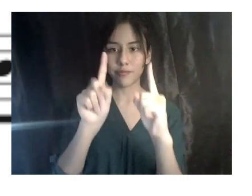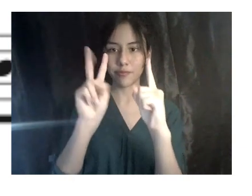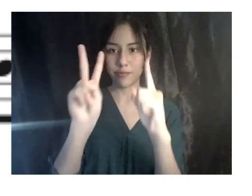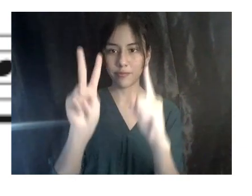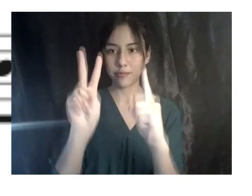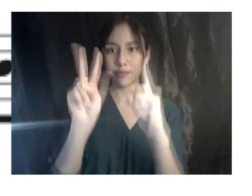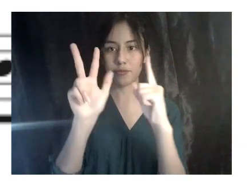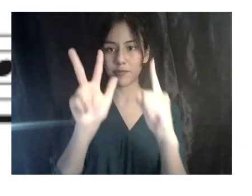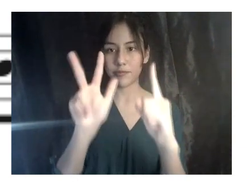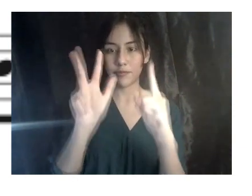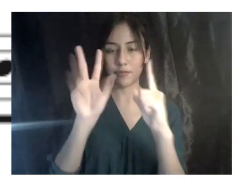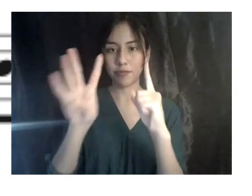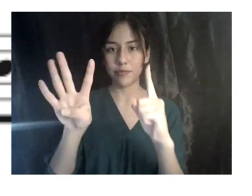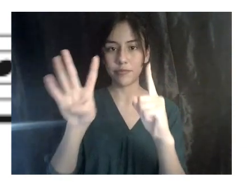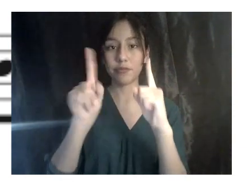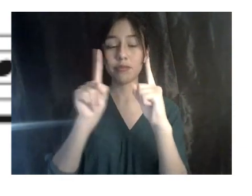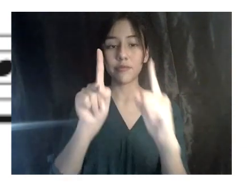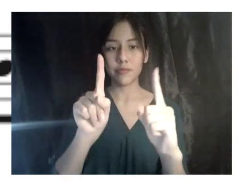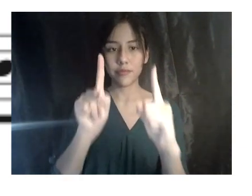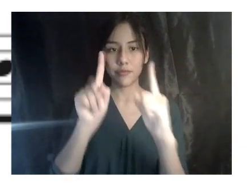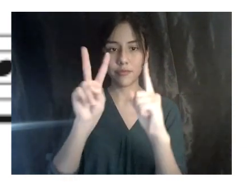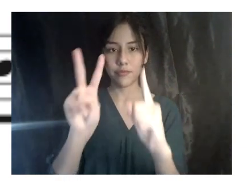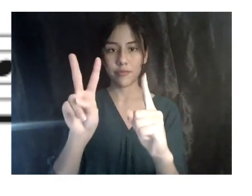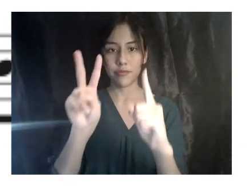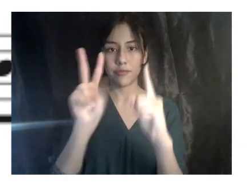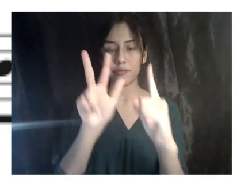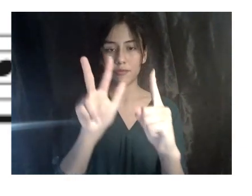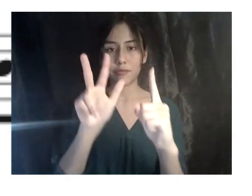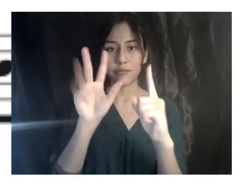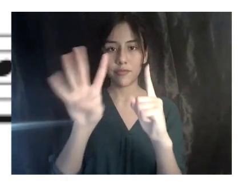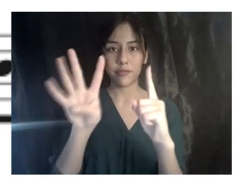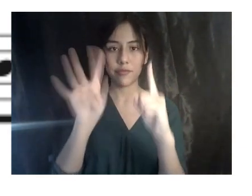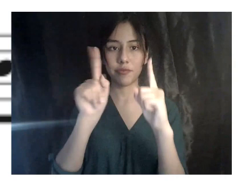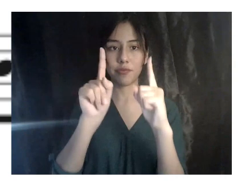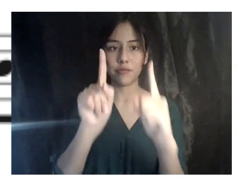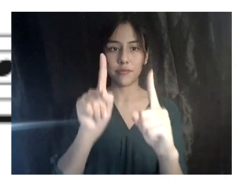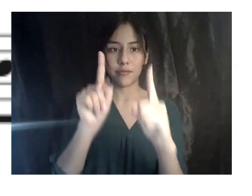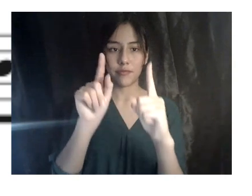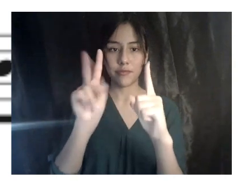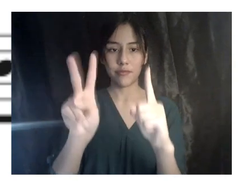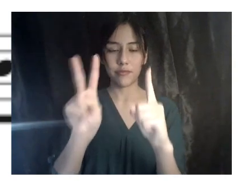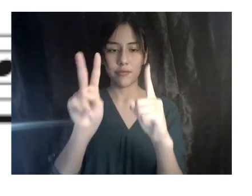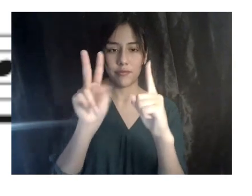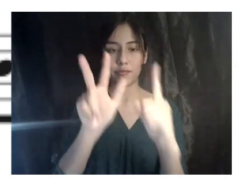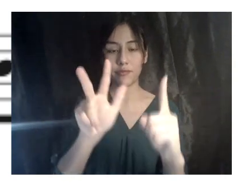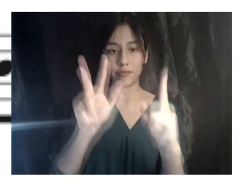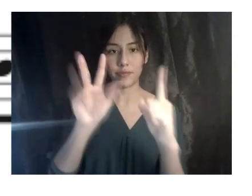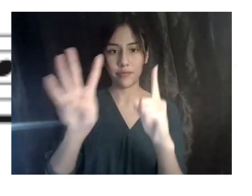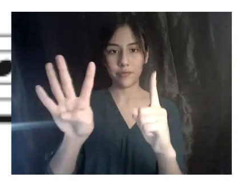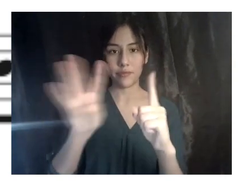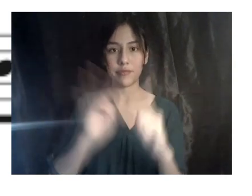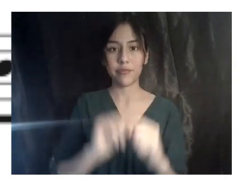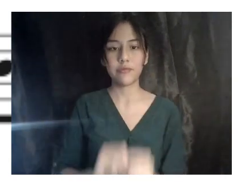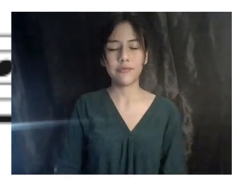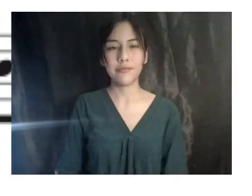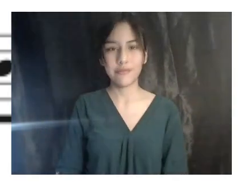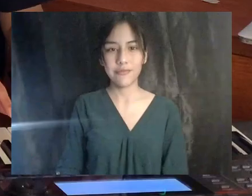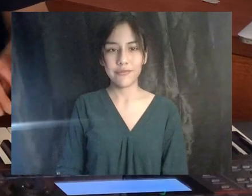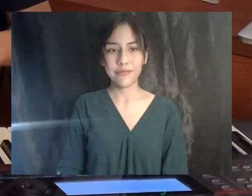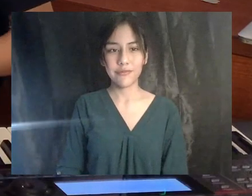4. 1, 2, 3, 4. 1, 2, 3, 4, and 1, 2,